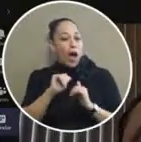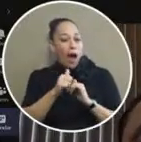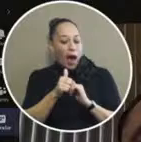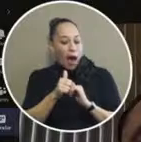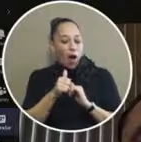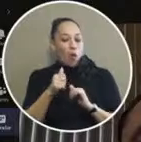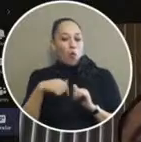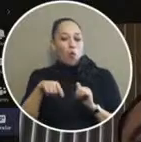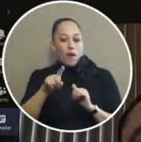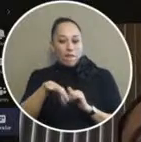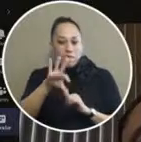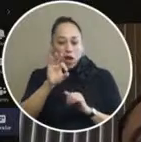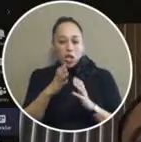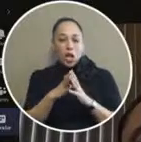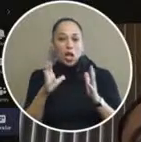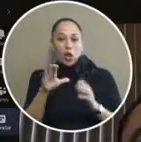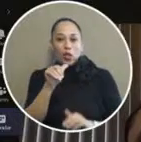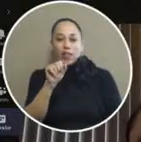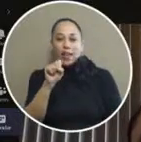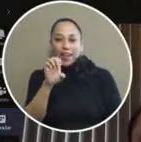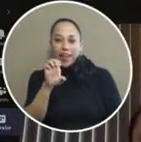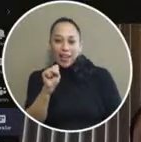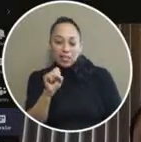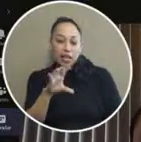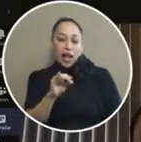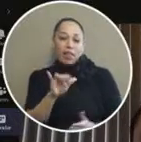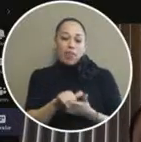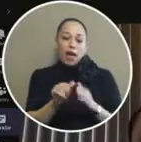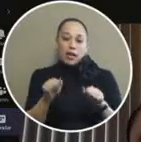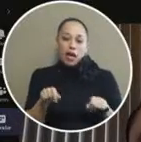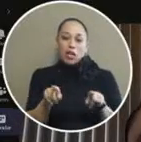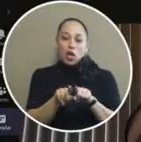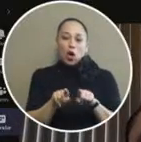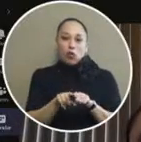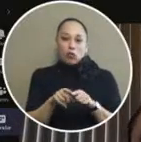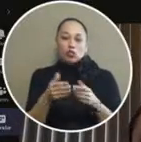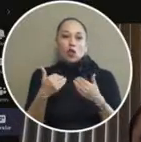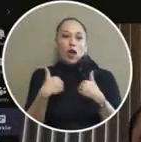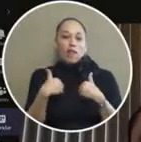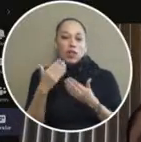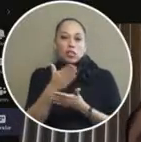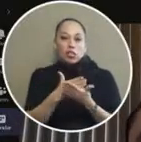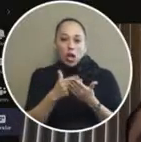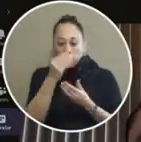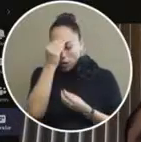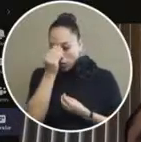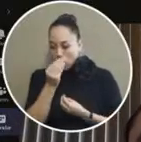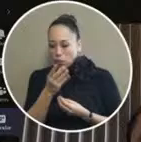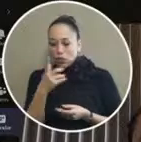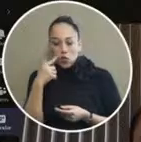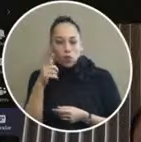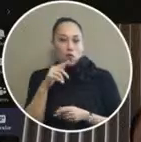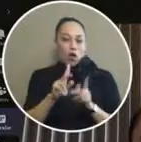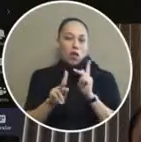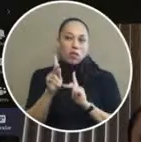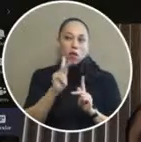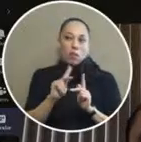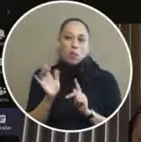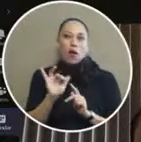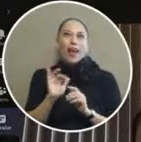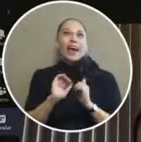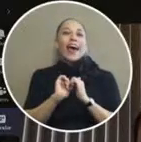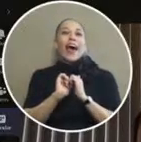finding a lot of the cases, so that can also bring some information to the people as